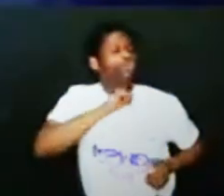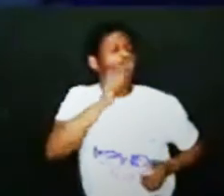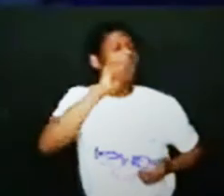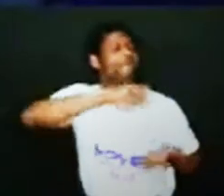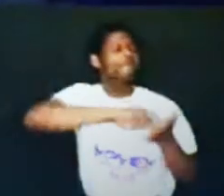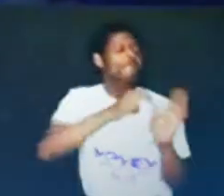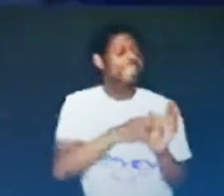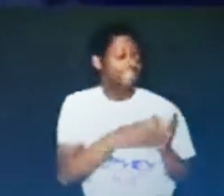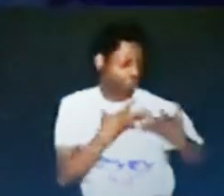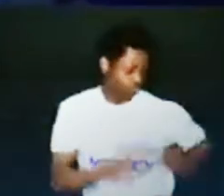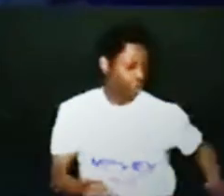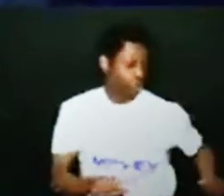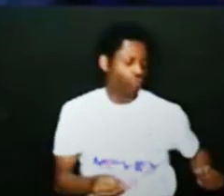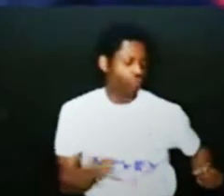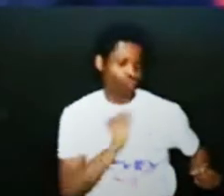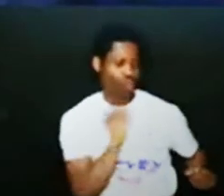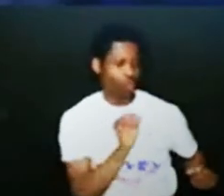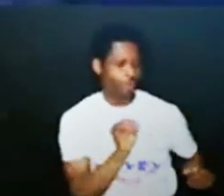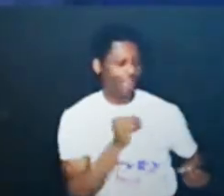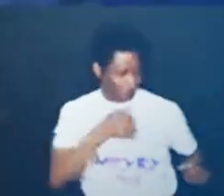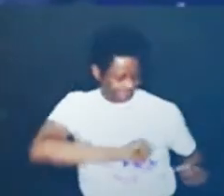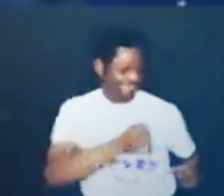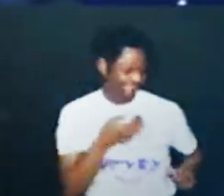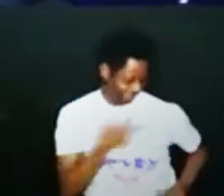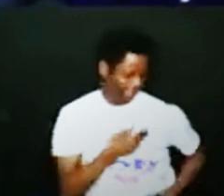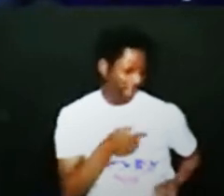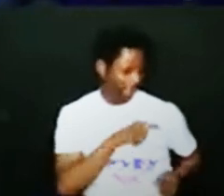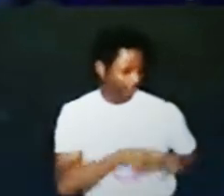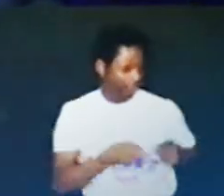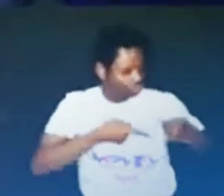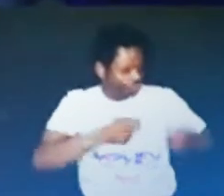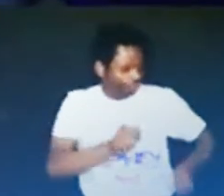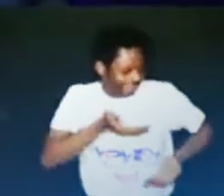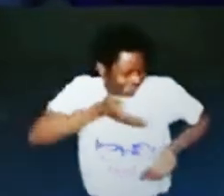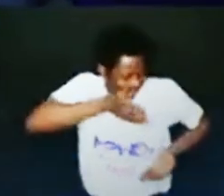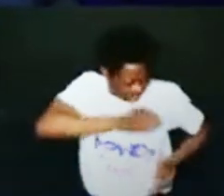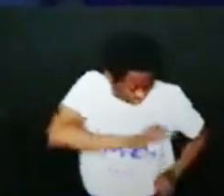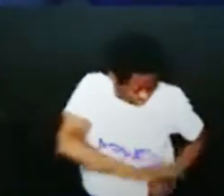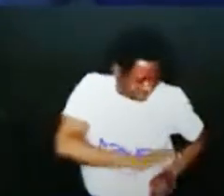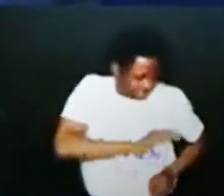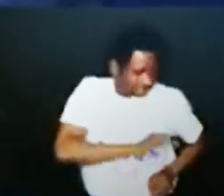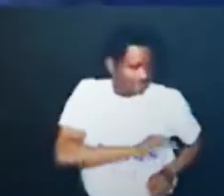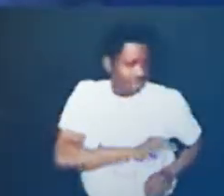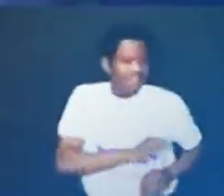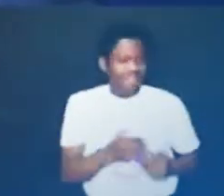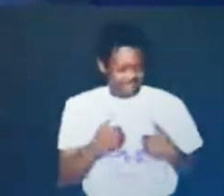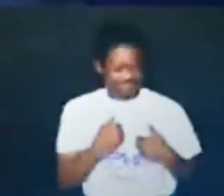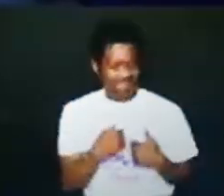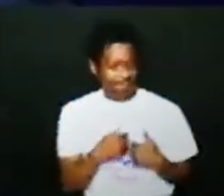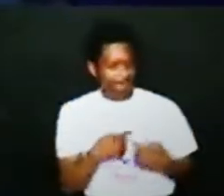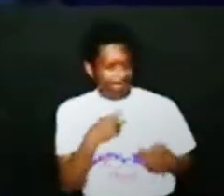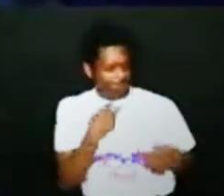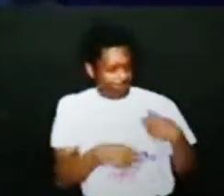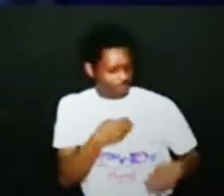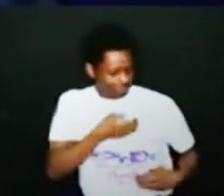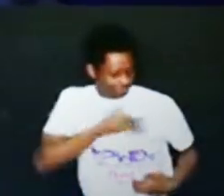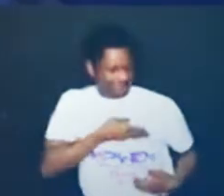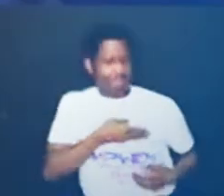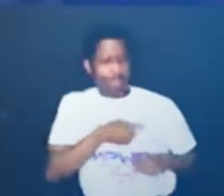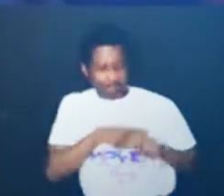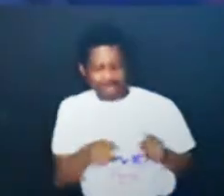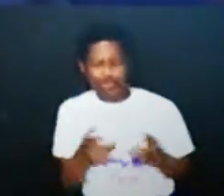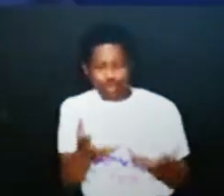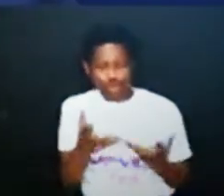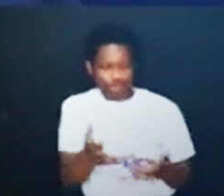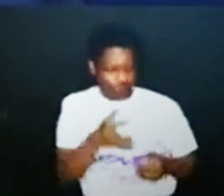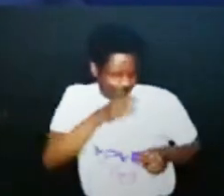bitterness. So there is a force within that this person wants to suppress. So it builds some kind of